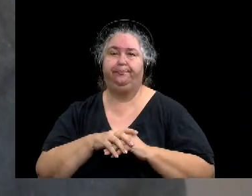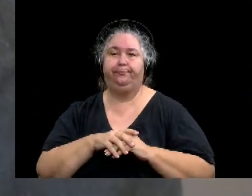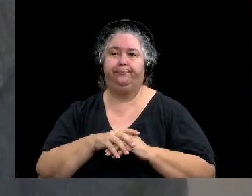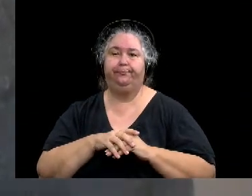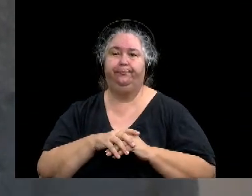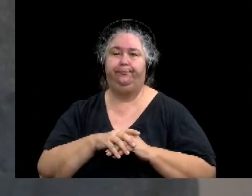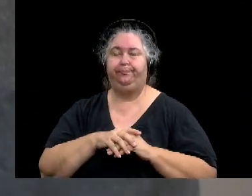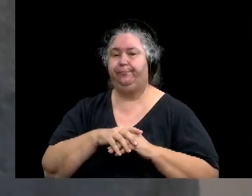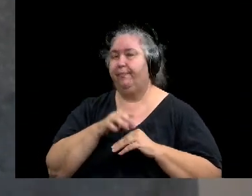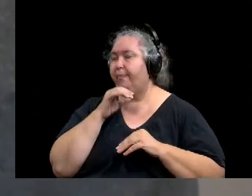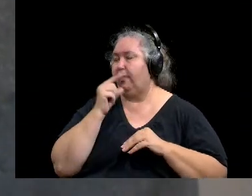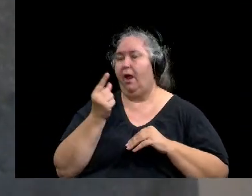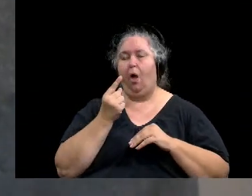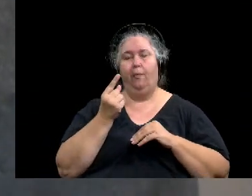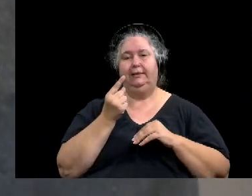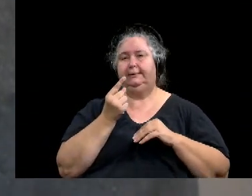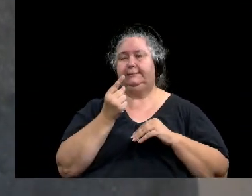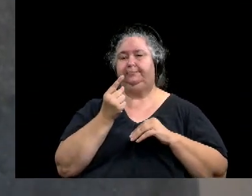guaranteed or assured.